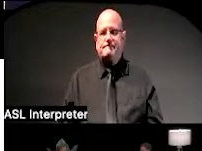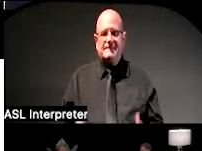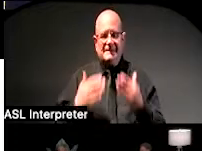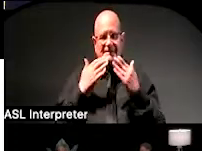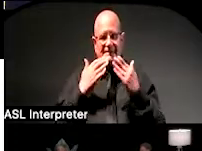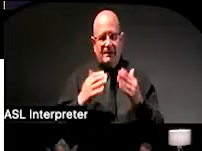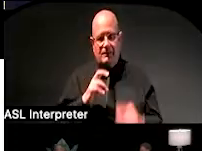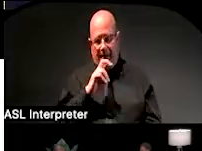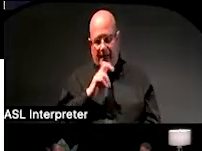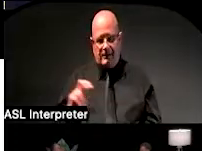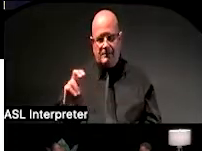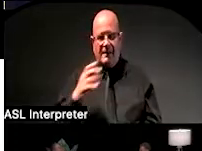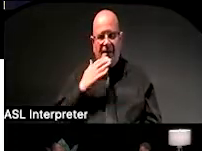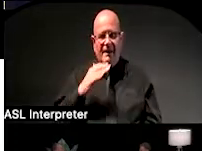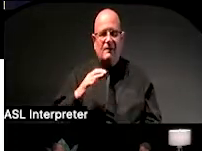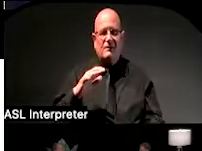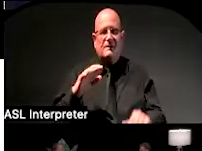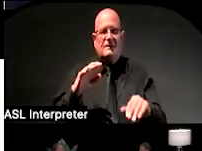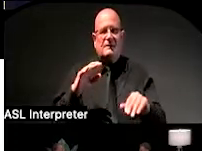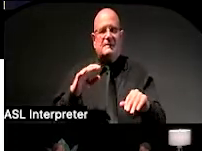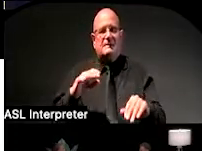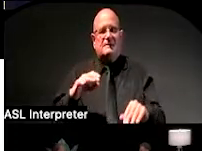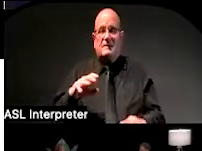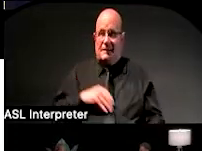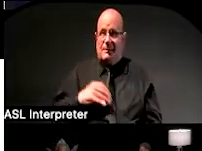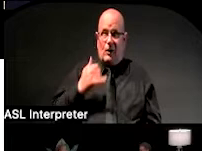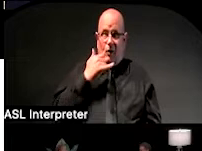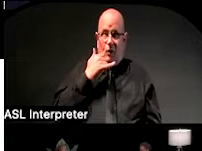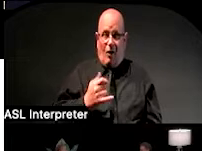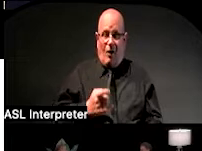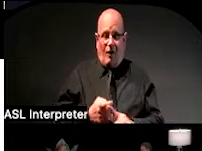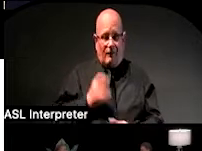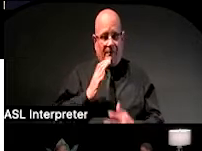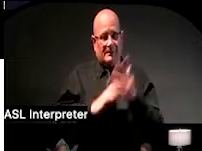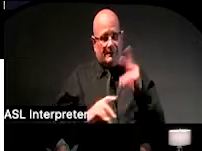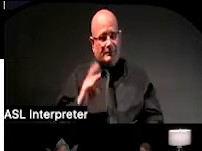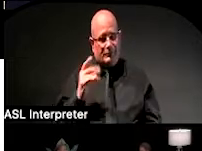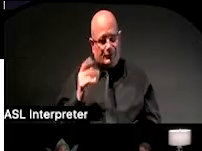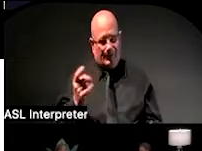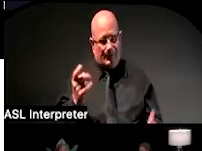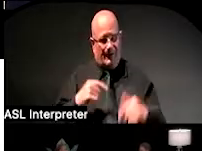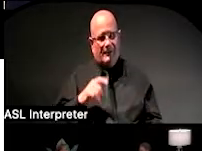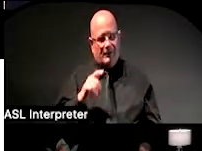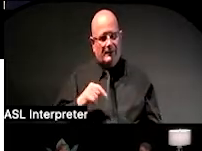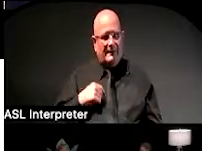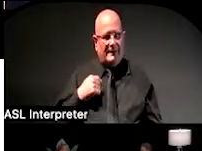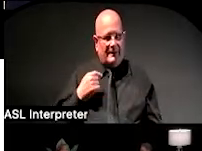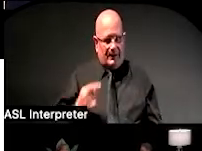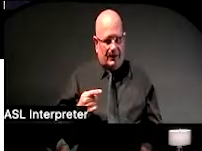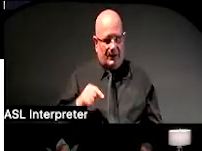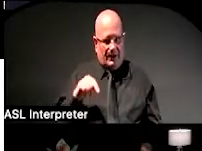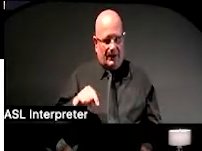trip, and thank you so much for taking a phone call from some folks in Chattanooga to come here. You have been here, and you've been here at